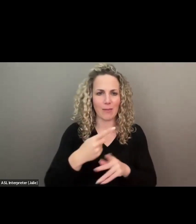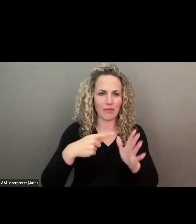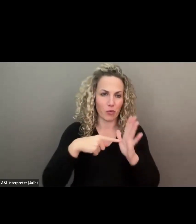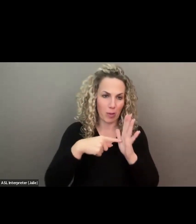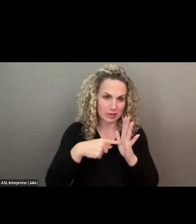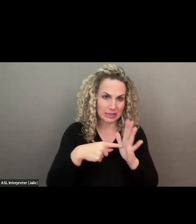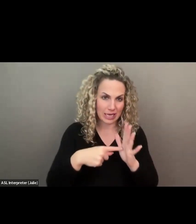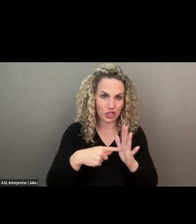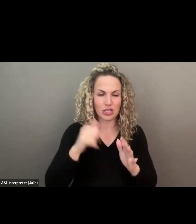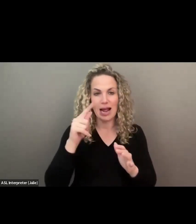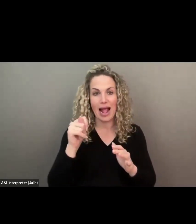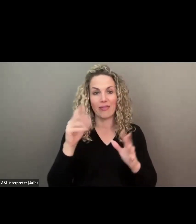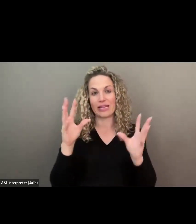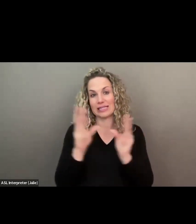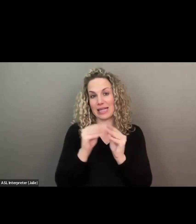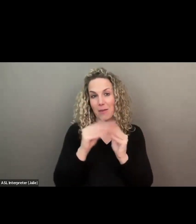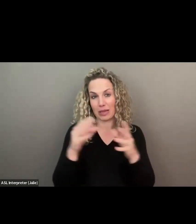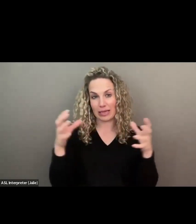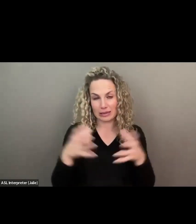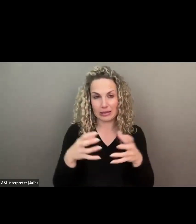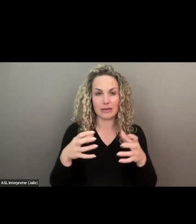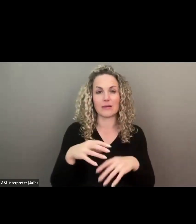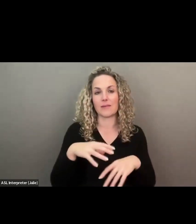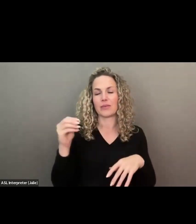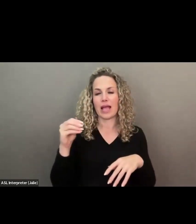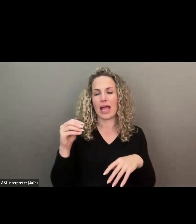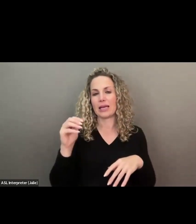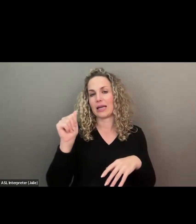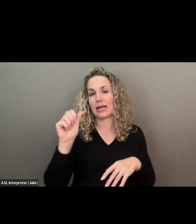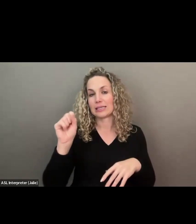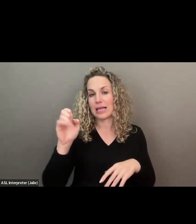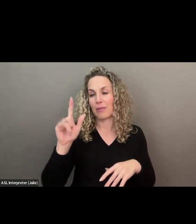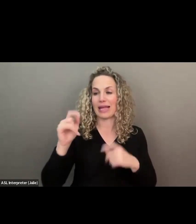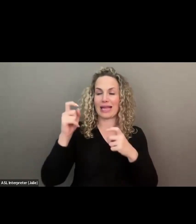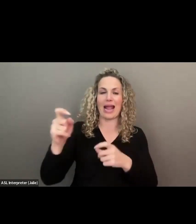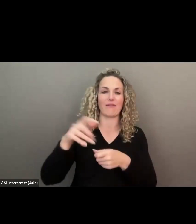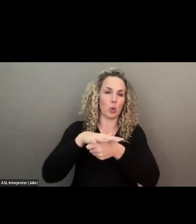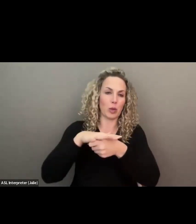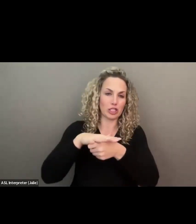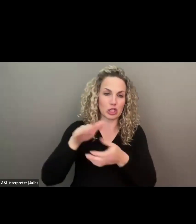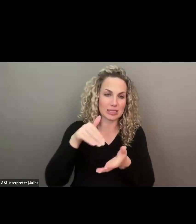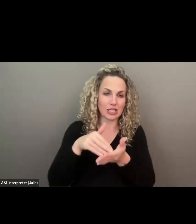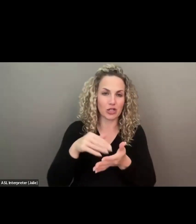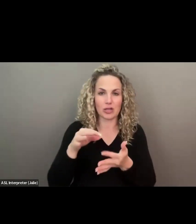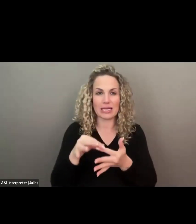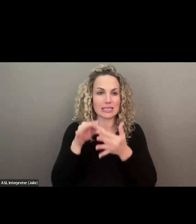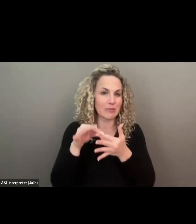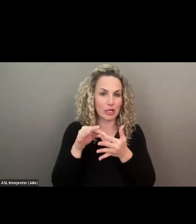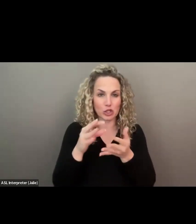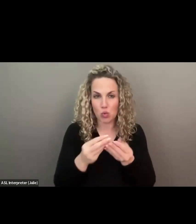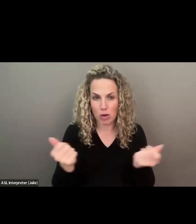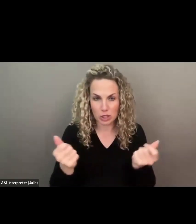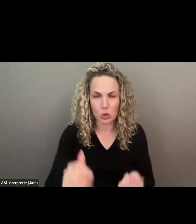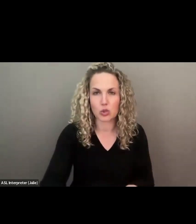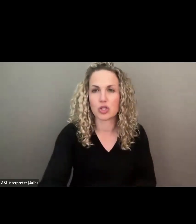representation at the assembly, and also that the assembly gave the regional center a special resolution. And